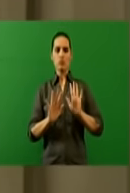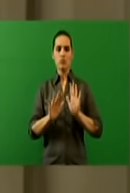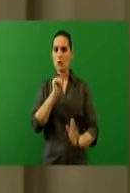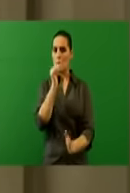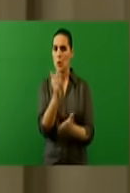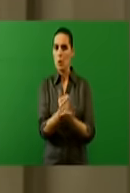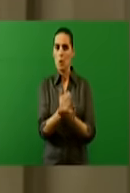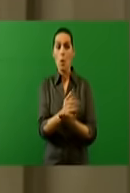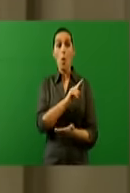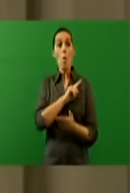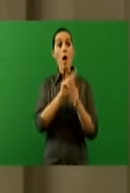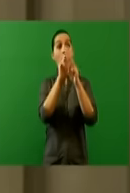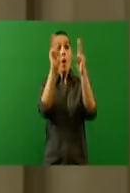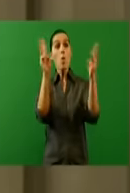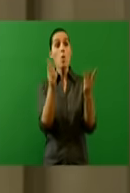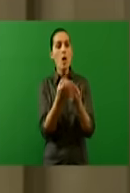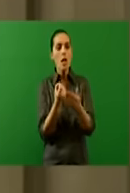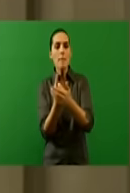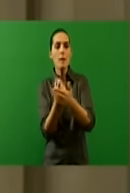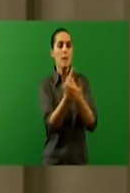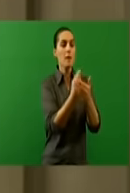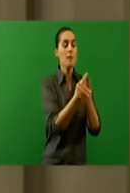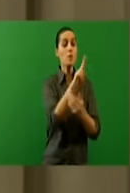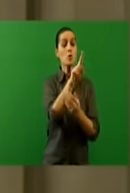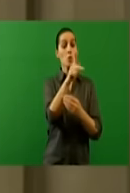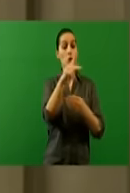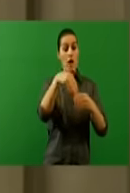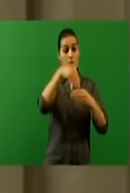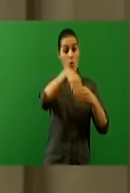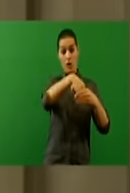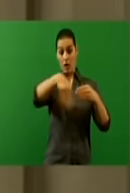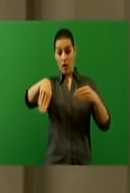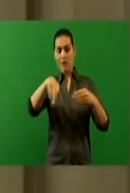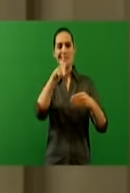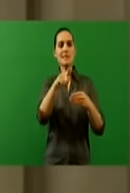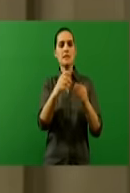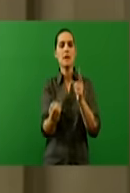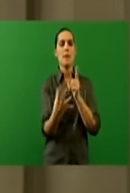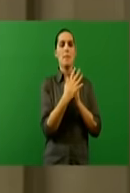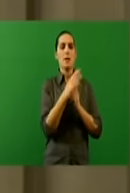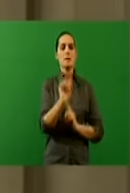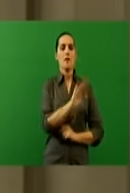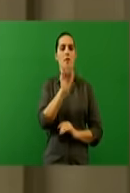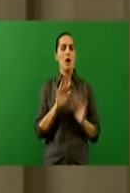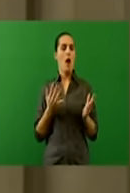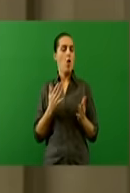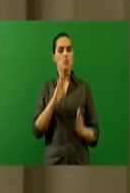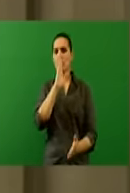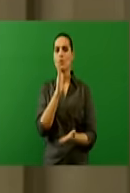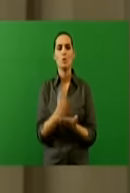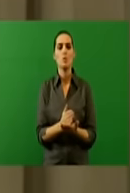market and global growth implications of Brexit. The implications for the rand and domestic growth